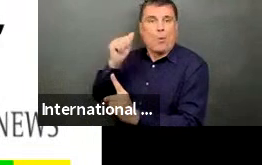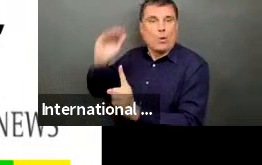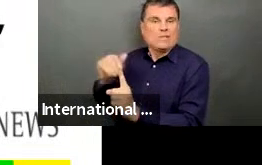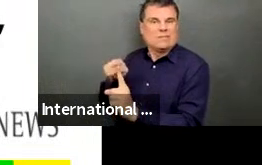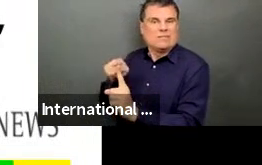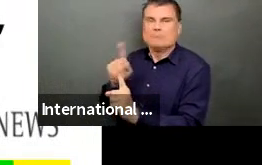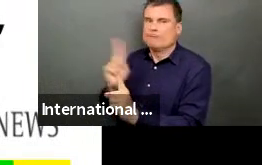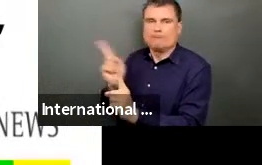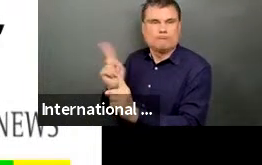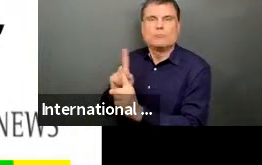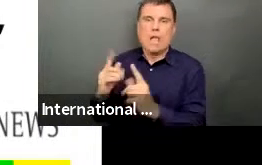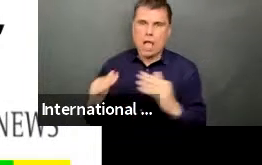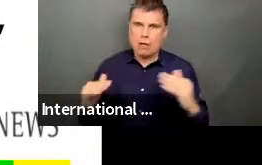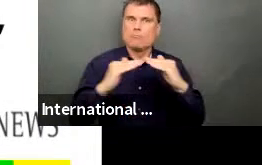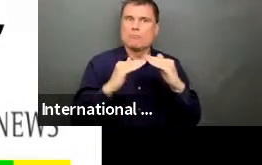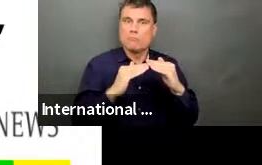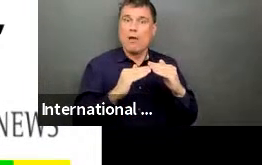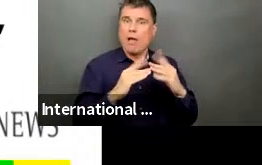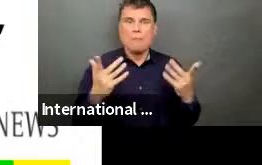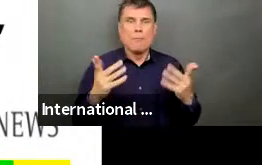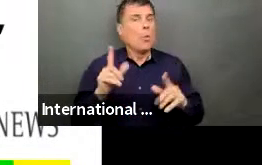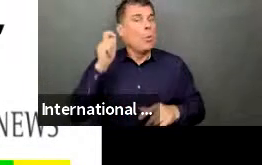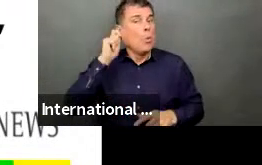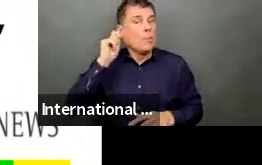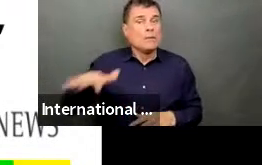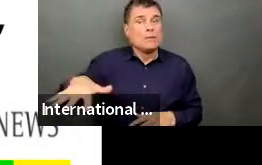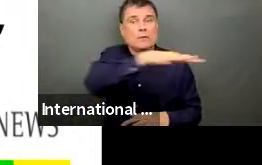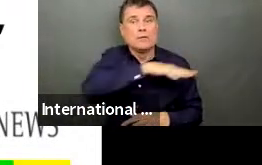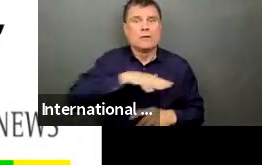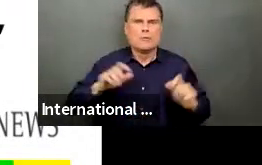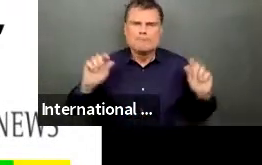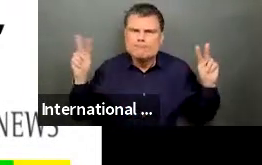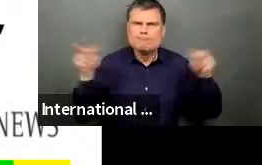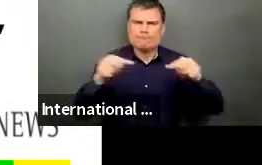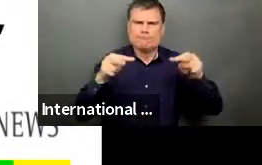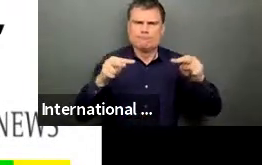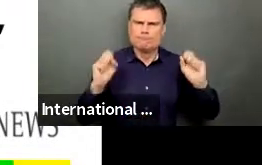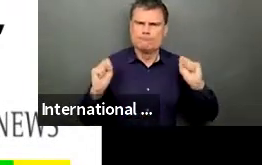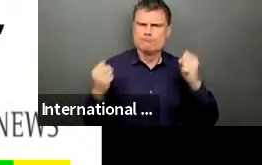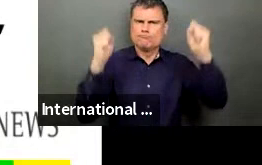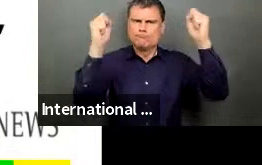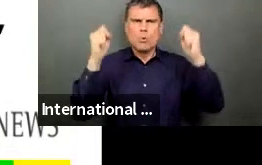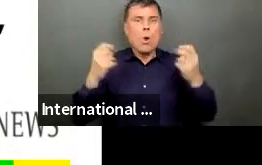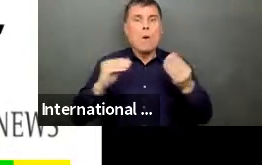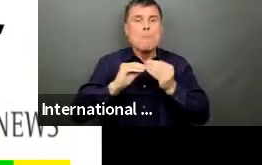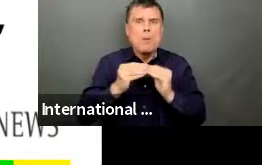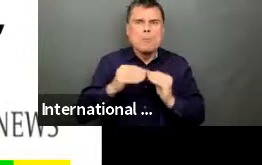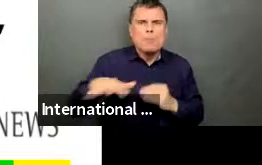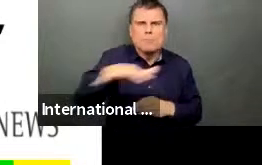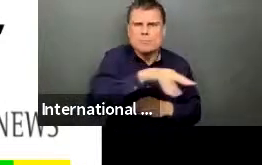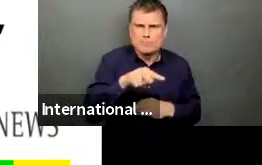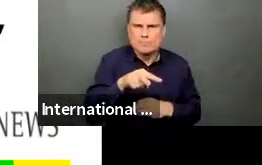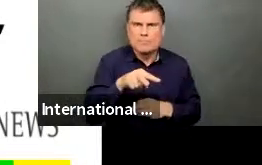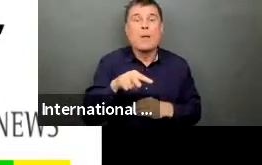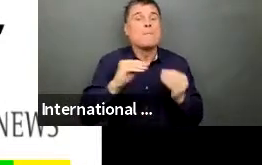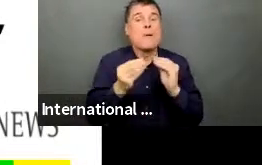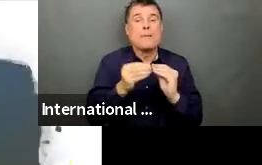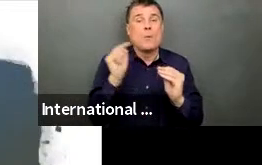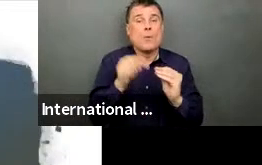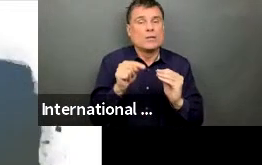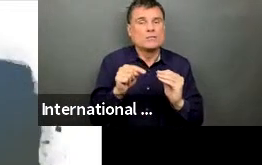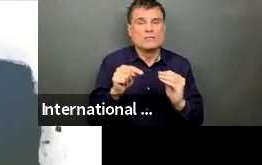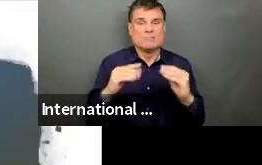for tackling the fundamental root of patrilineal society. Next slide, please.